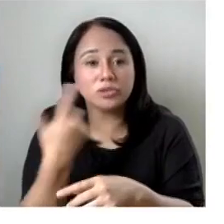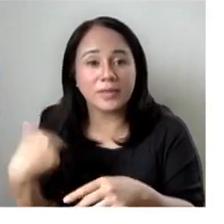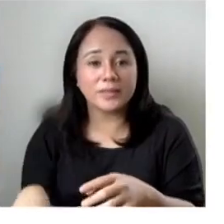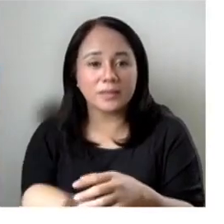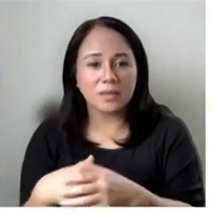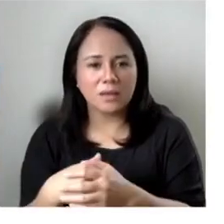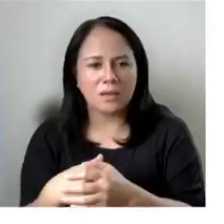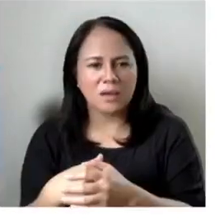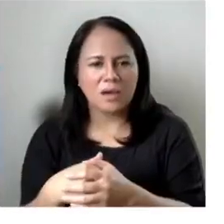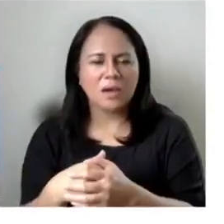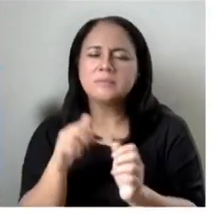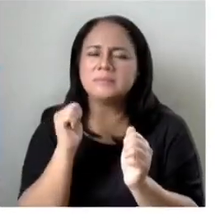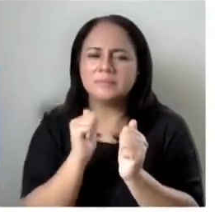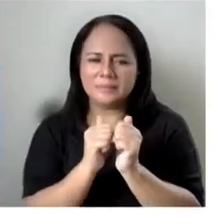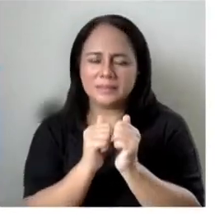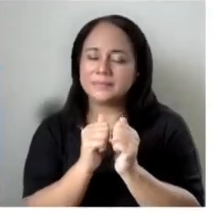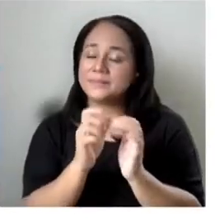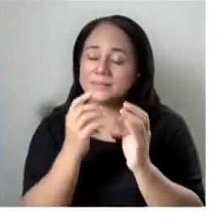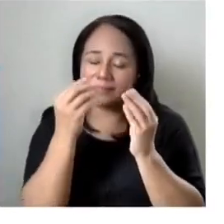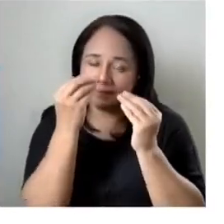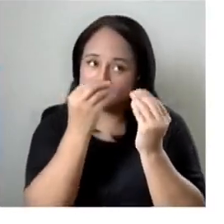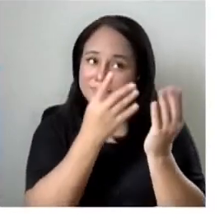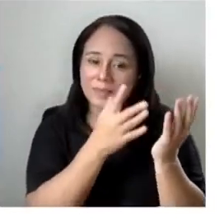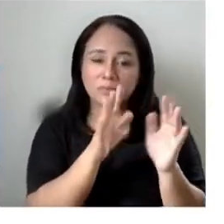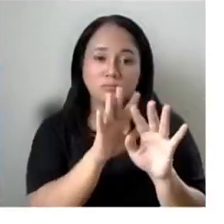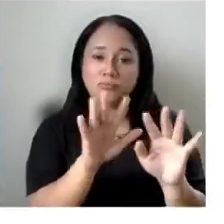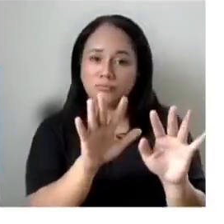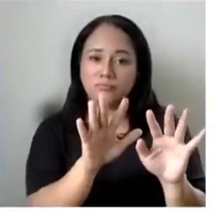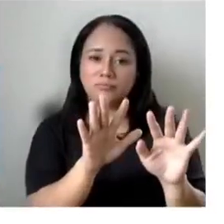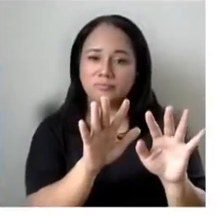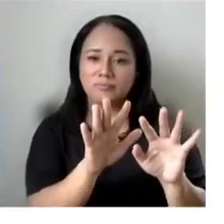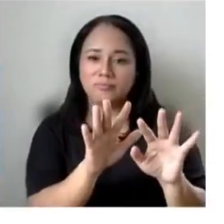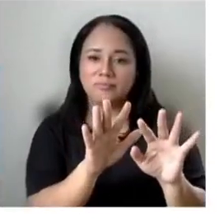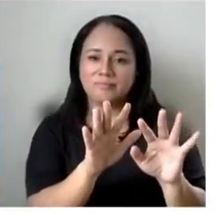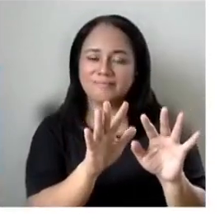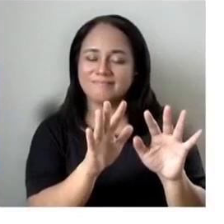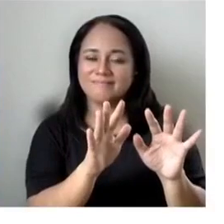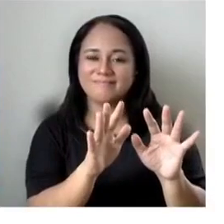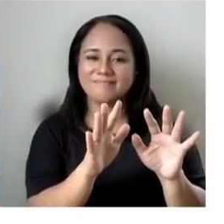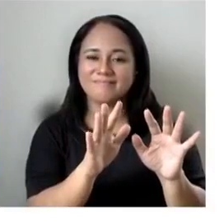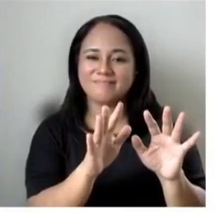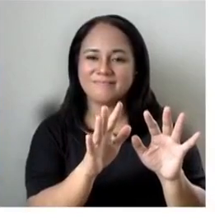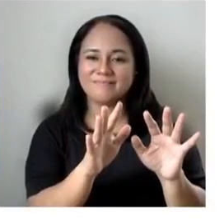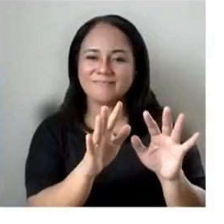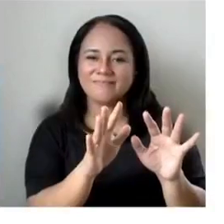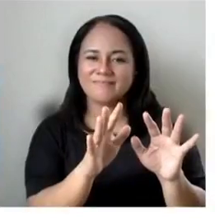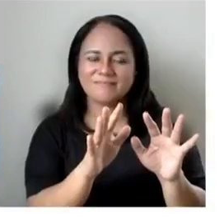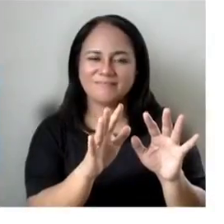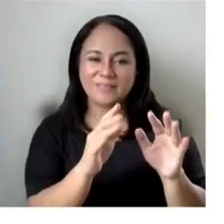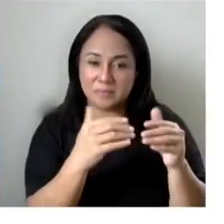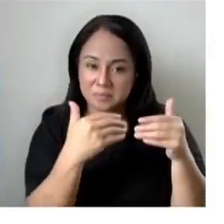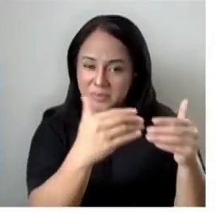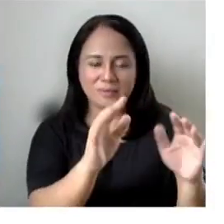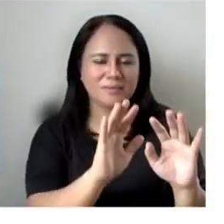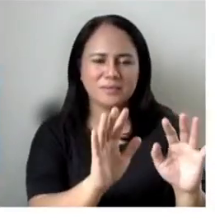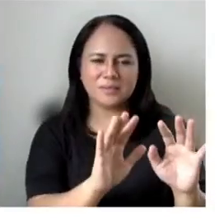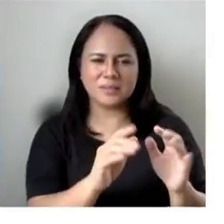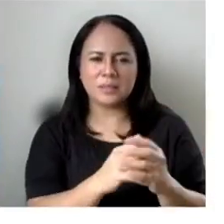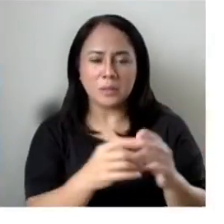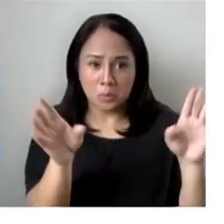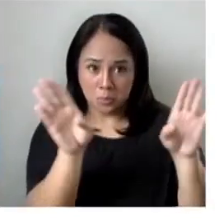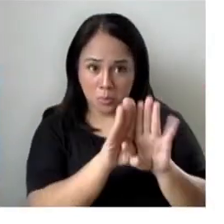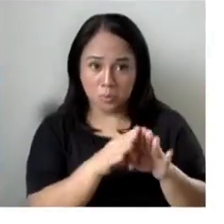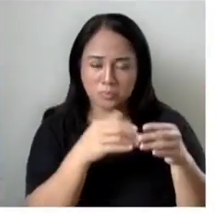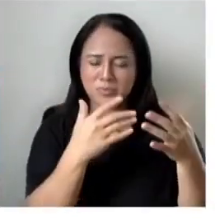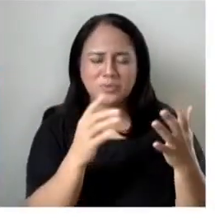would be ill-advised for them to move forward with this. Mm-hmm. And no, Carmina, we're not actually closing the door